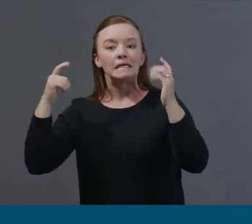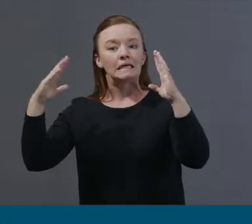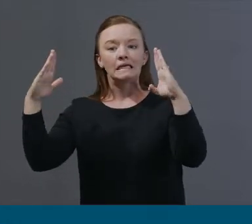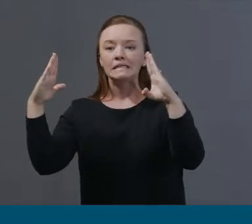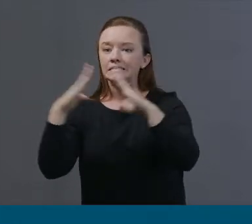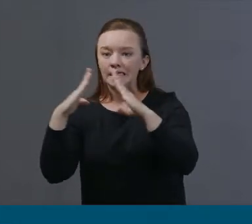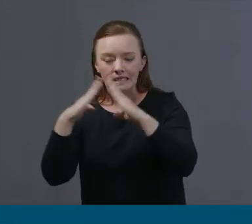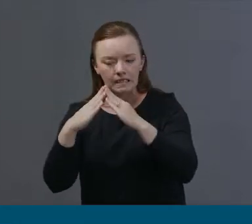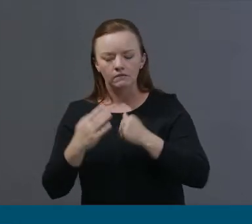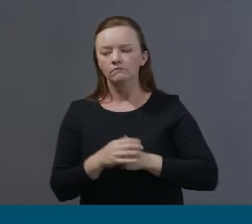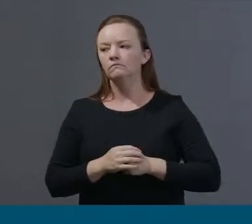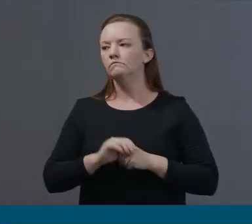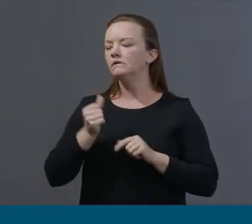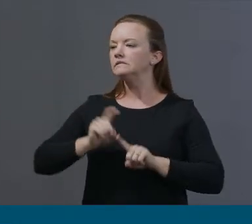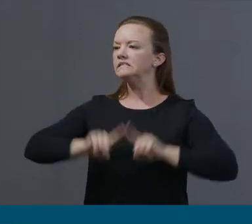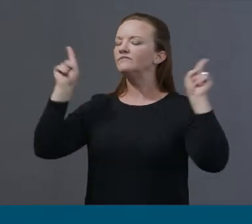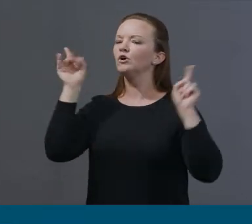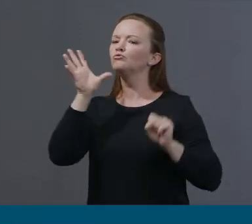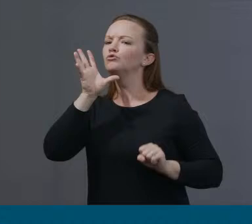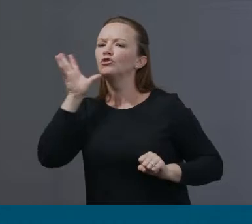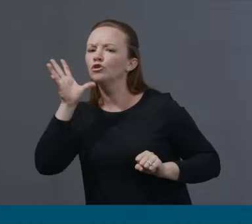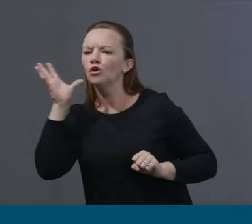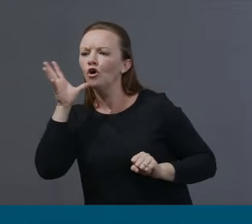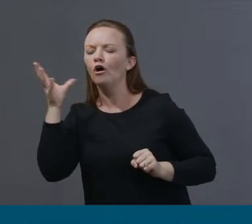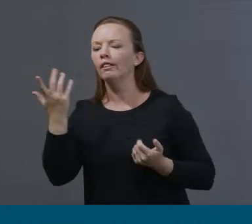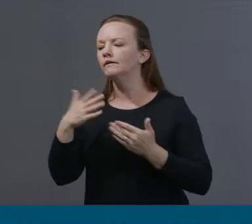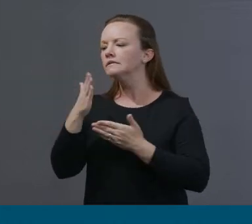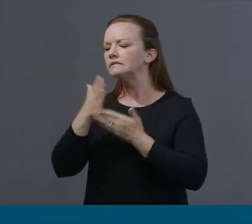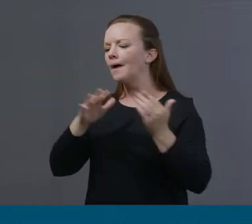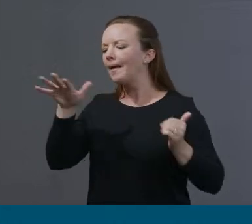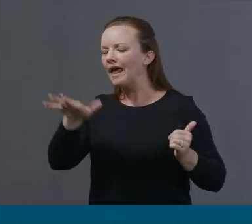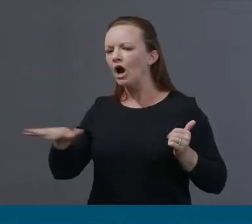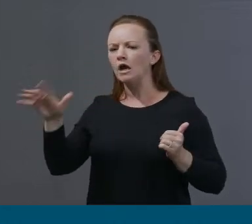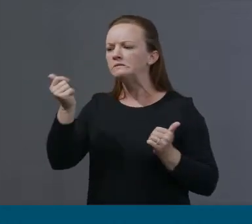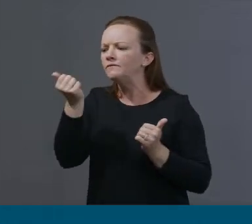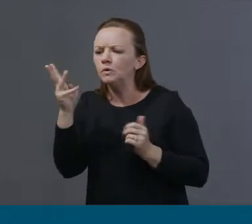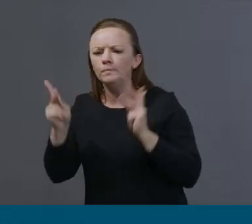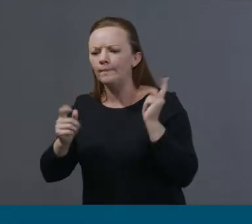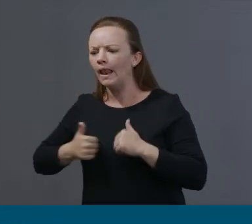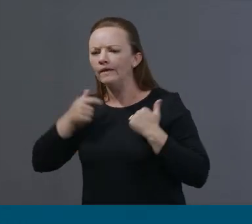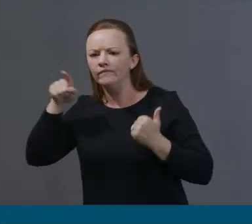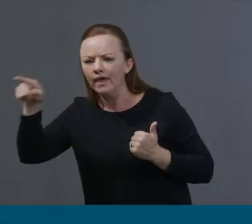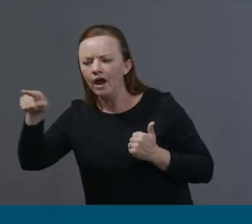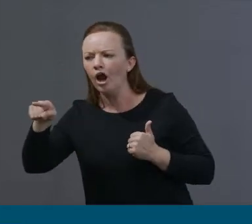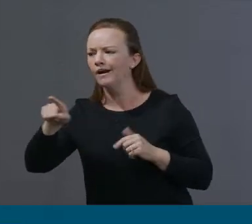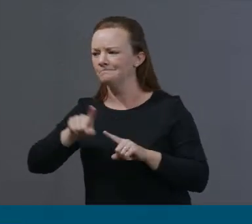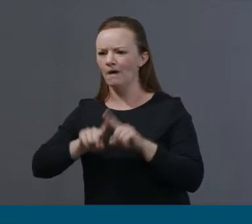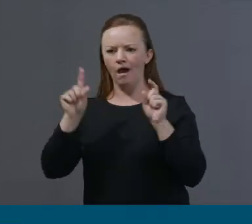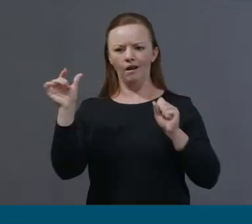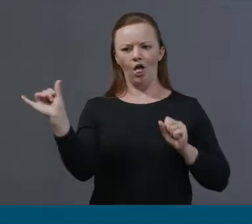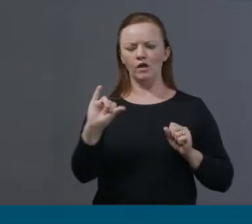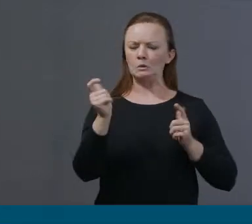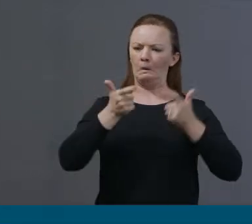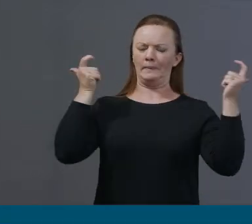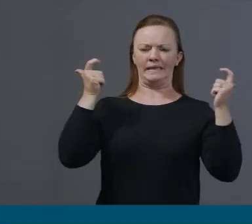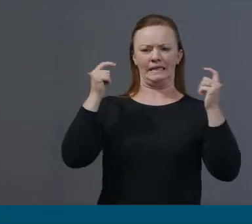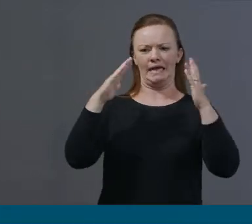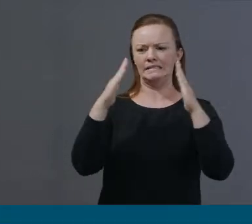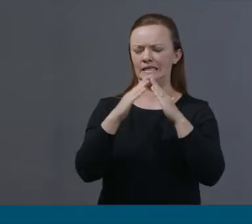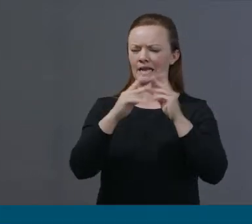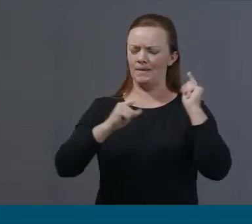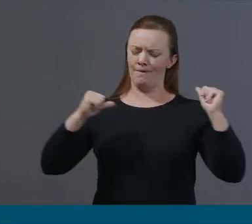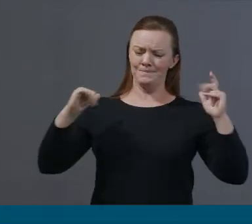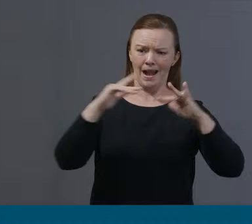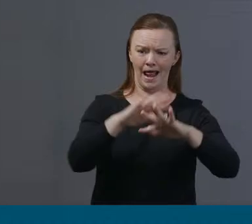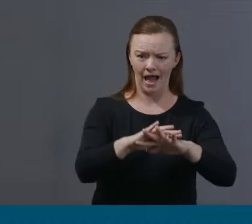have rural areas and sparsely populated areas along with our urban areas. This will allow us to